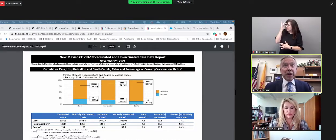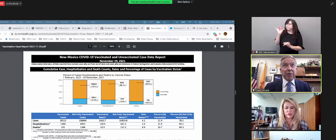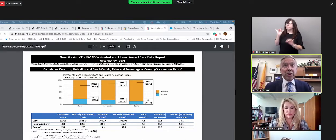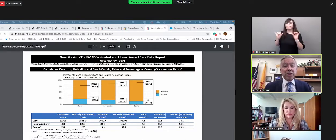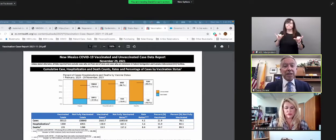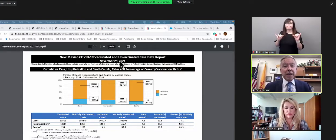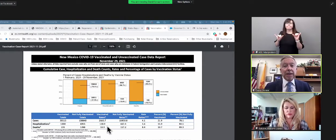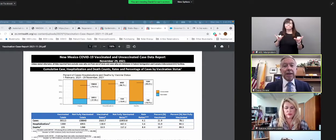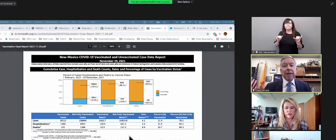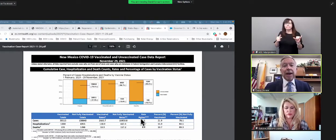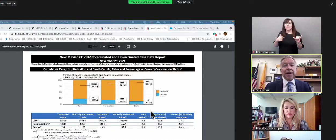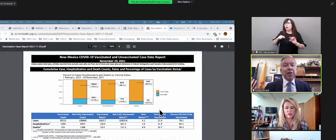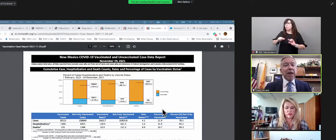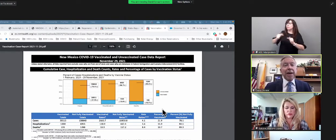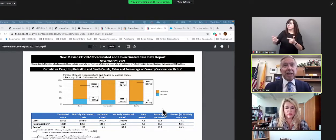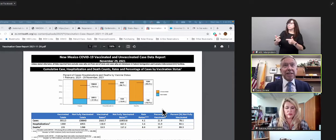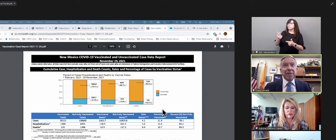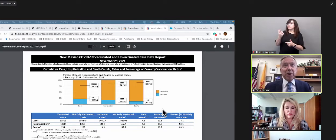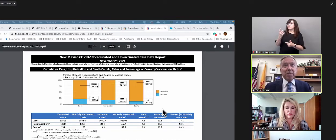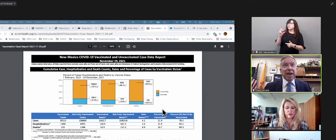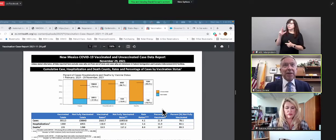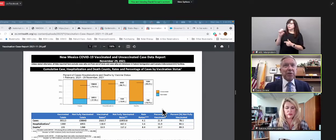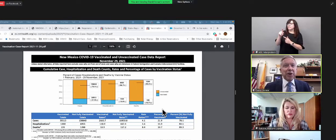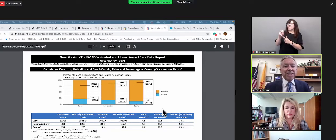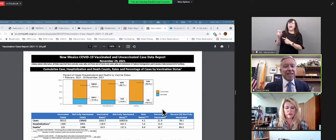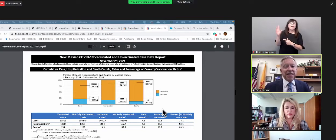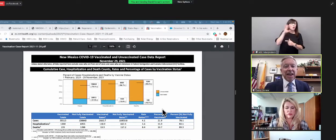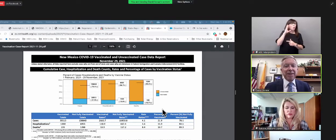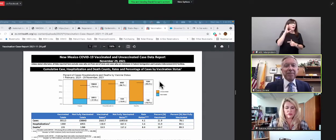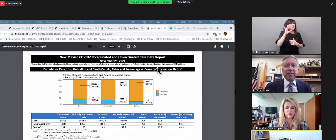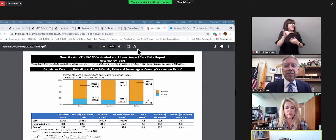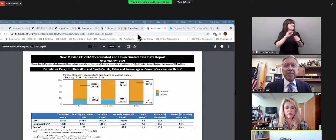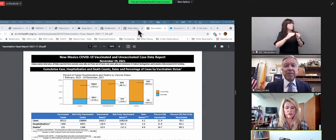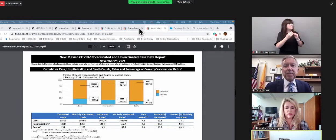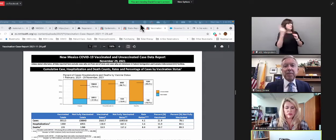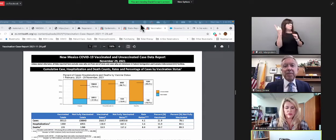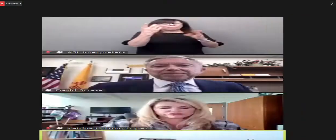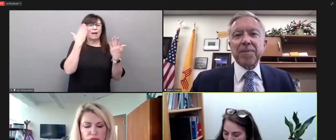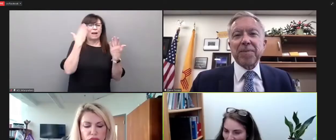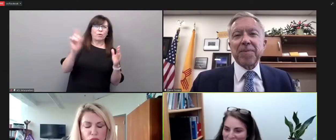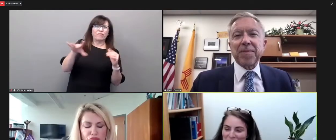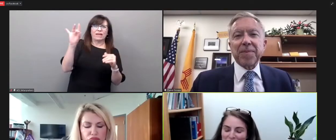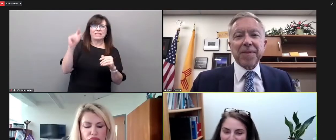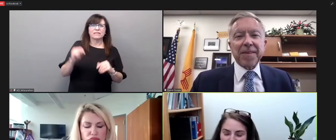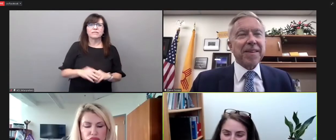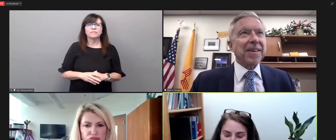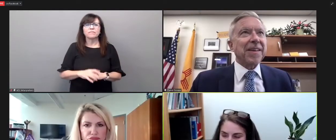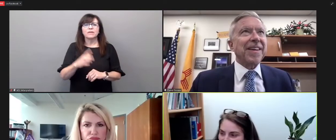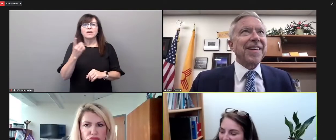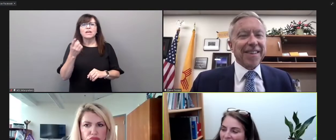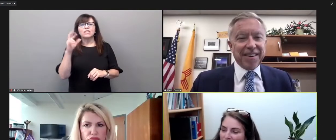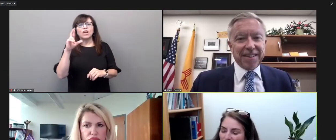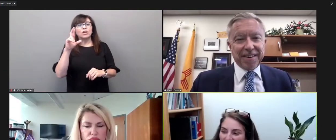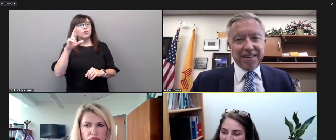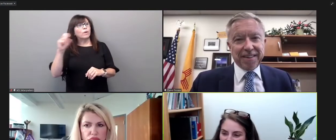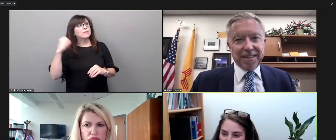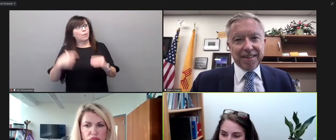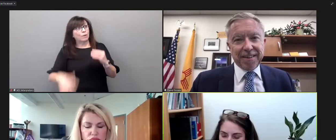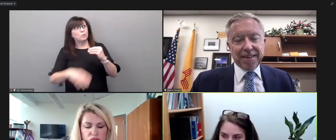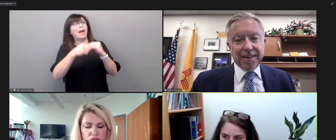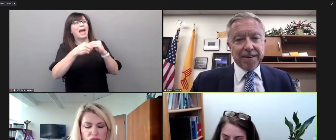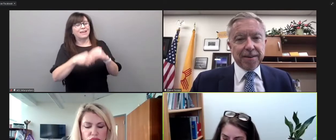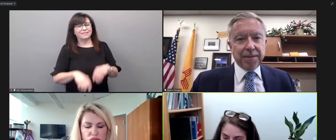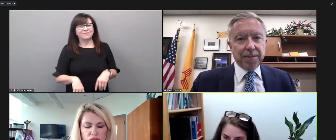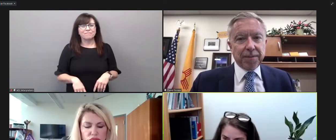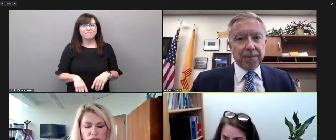turn that over to Christine. I know they have that somewhere, but I don't know where it is online. I was I was going to jump in. I think you